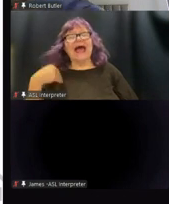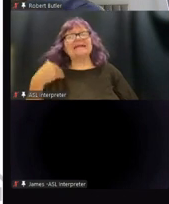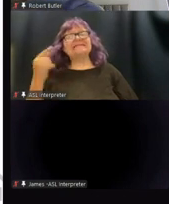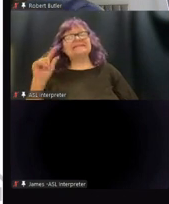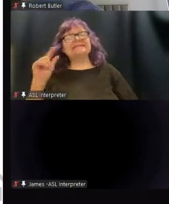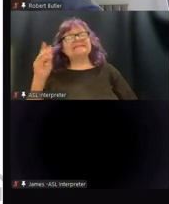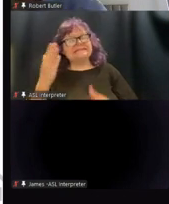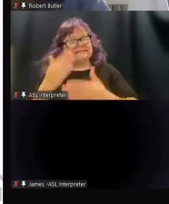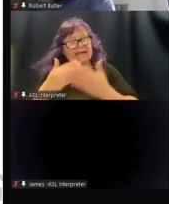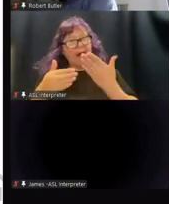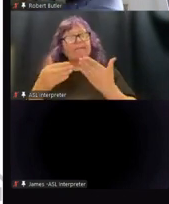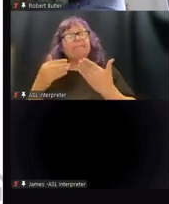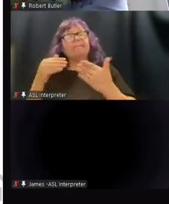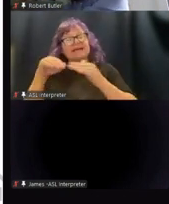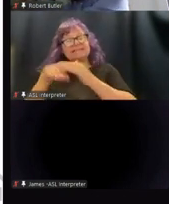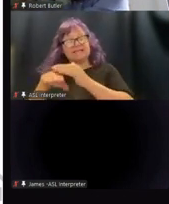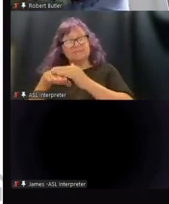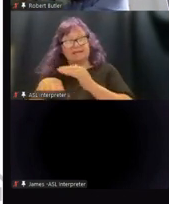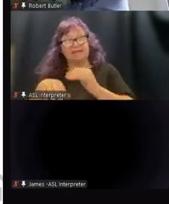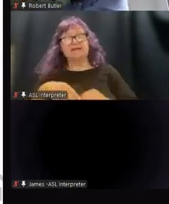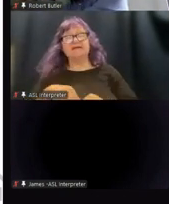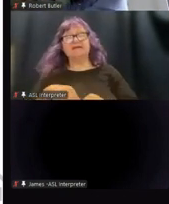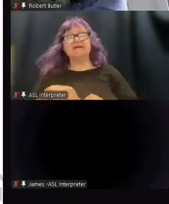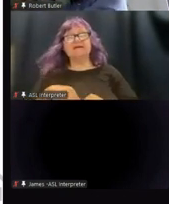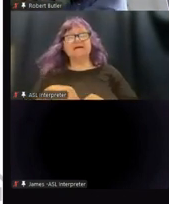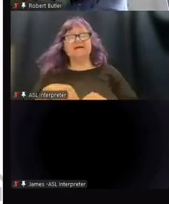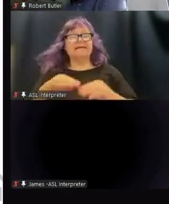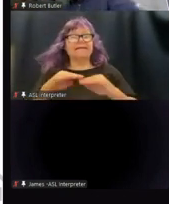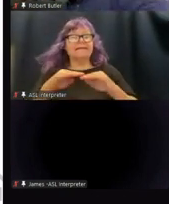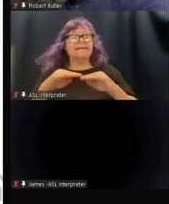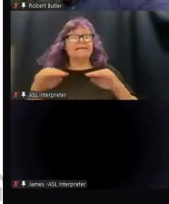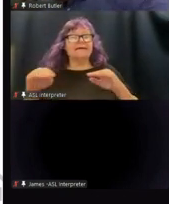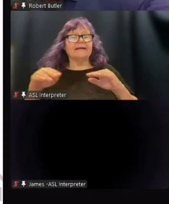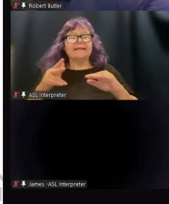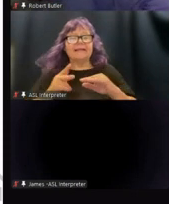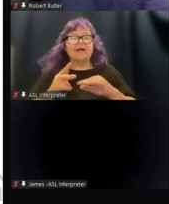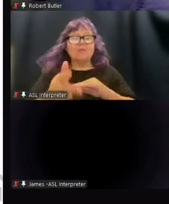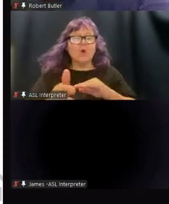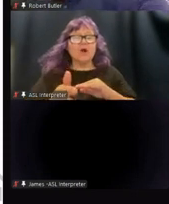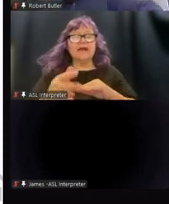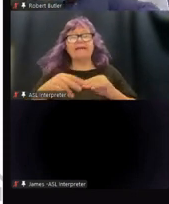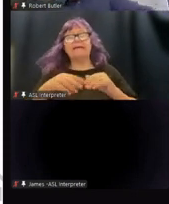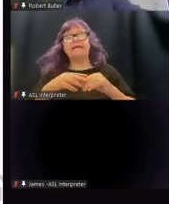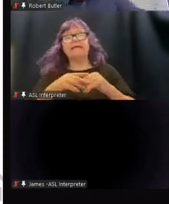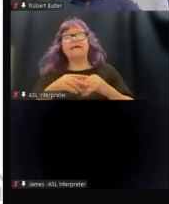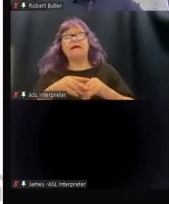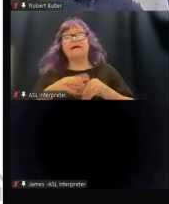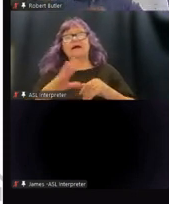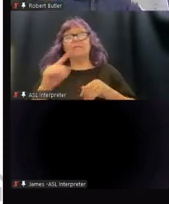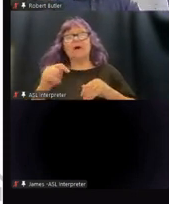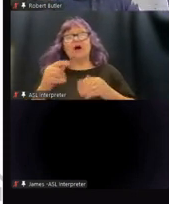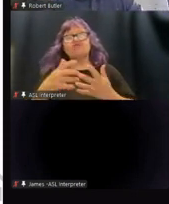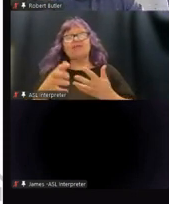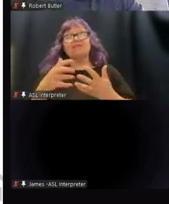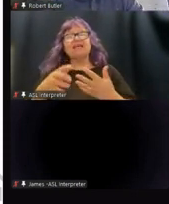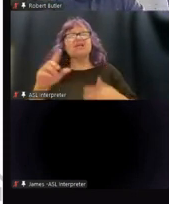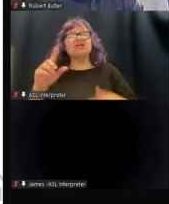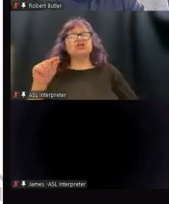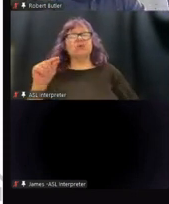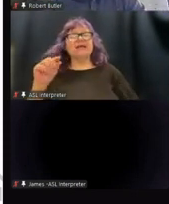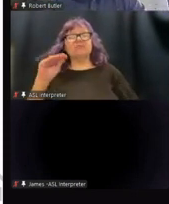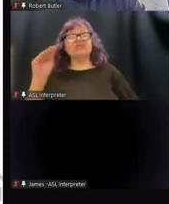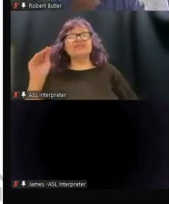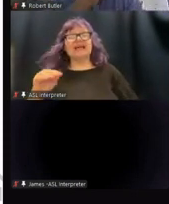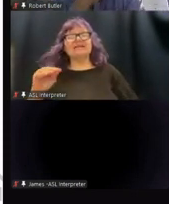of accessibility, level boarding specifically at the station. But roughly 20%,